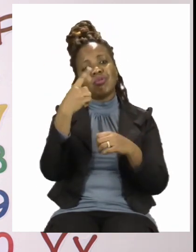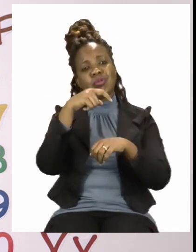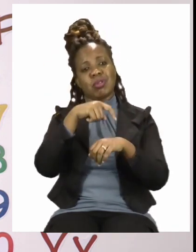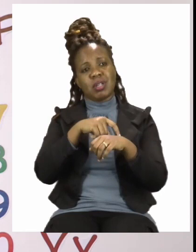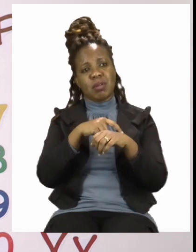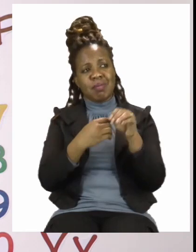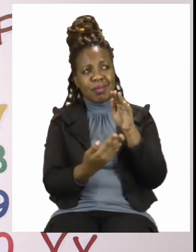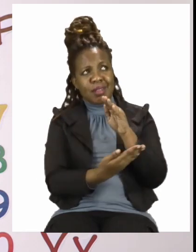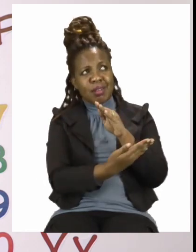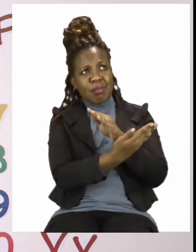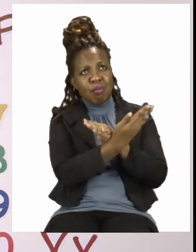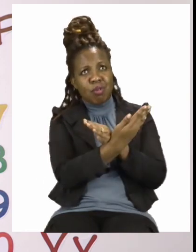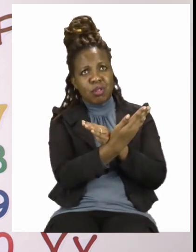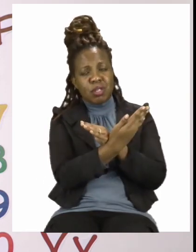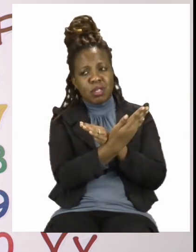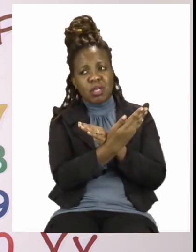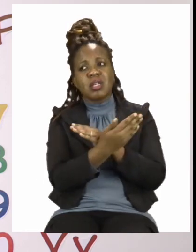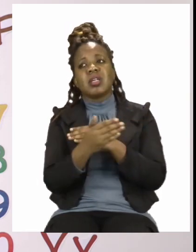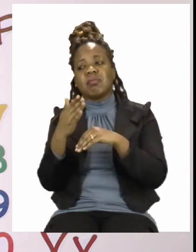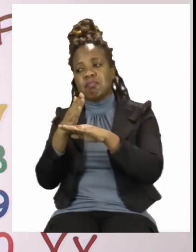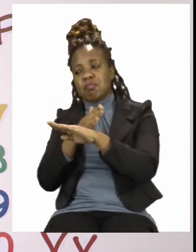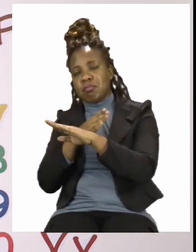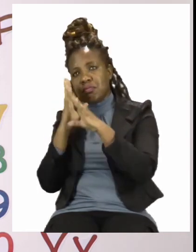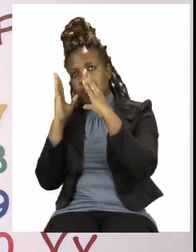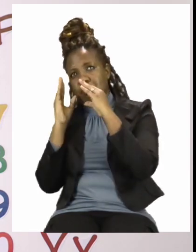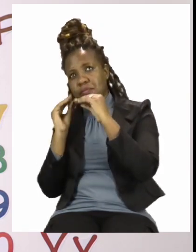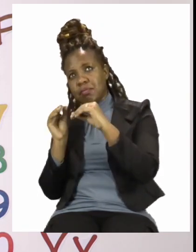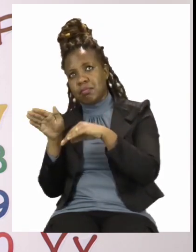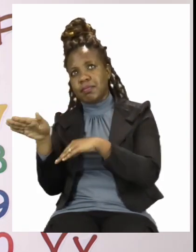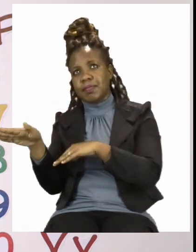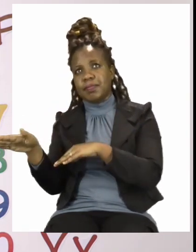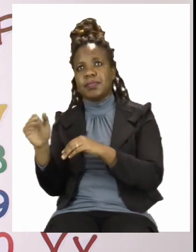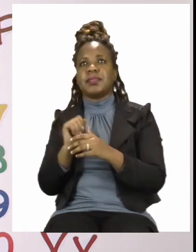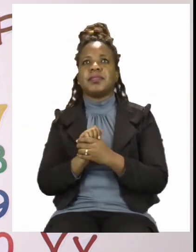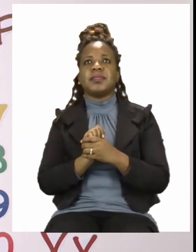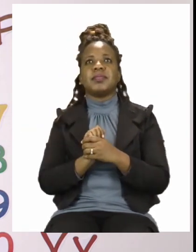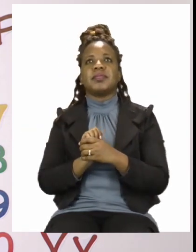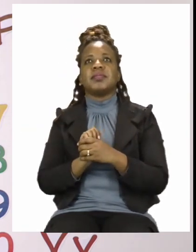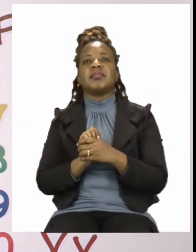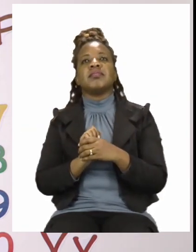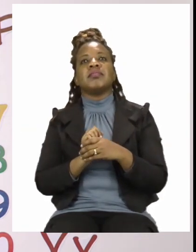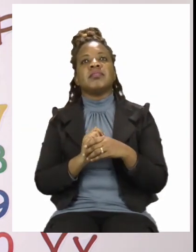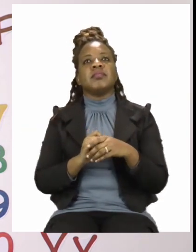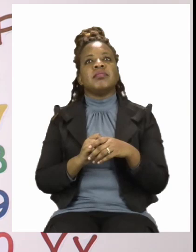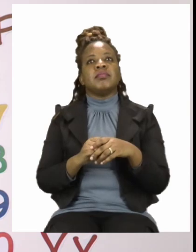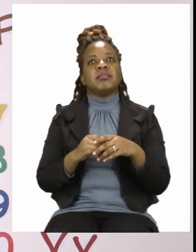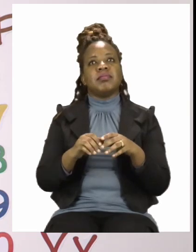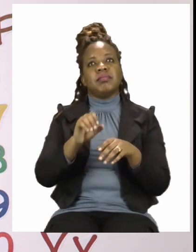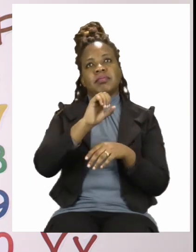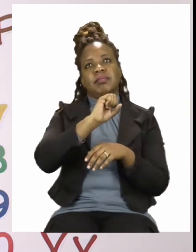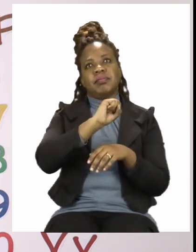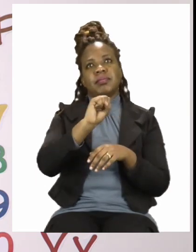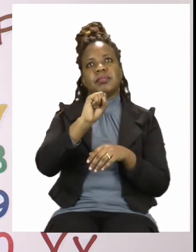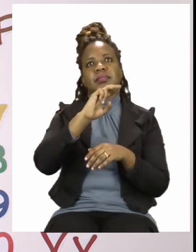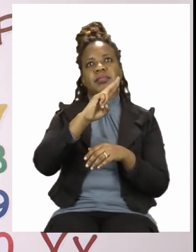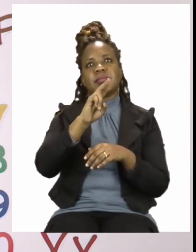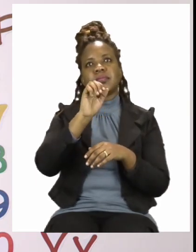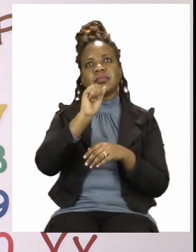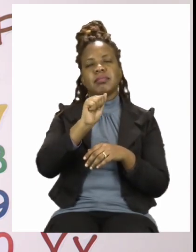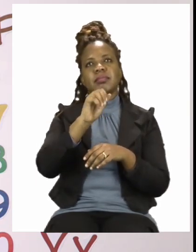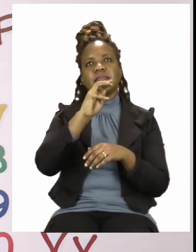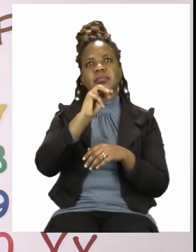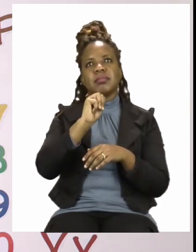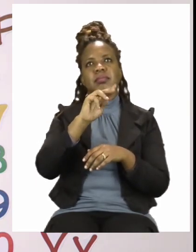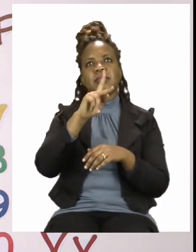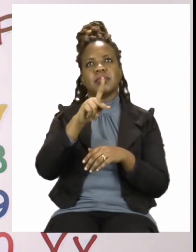after you wake up. The next thing we're going to talk about is shampoo. Now, shampoo is used for our